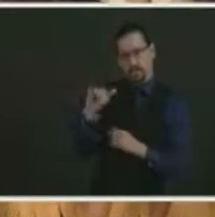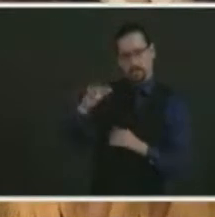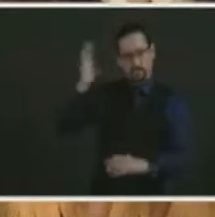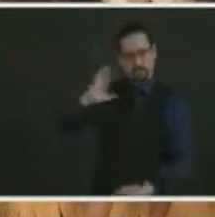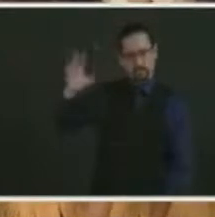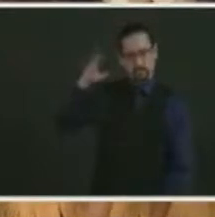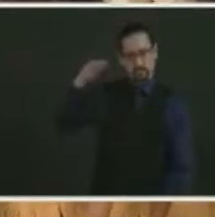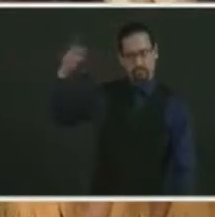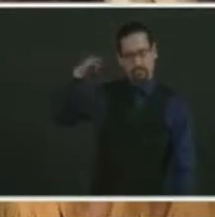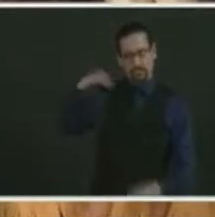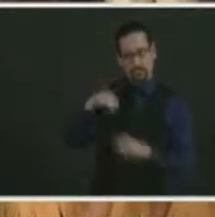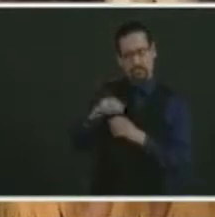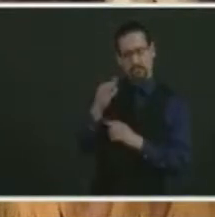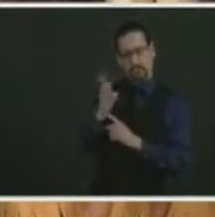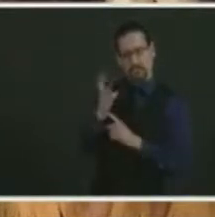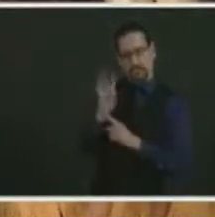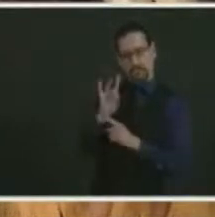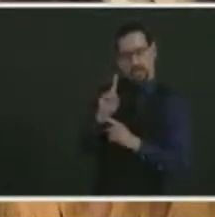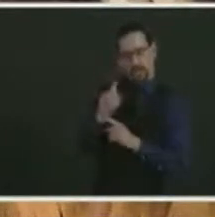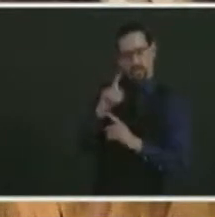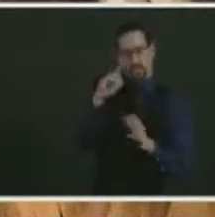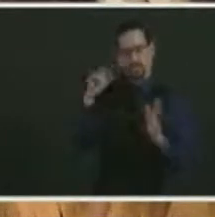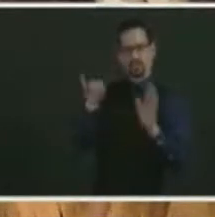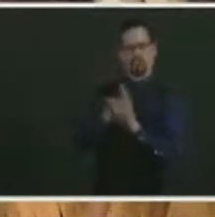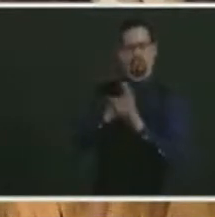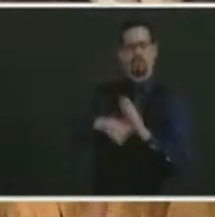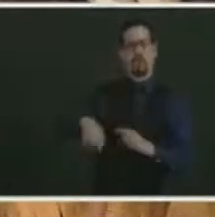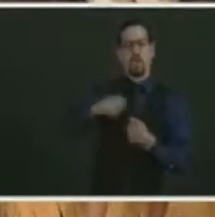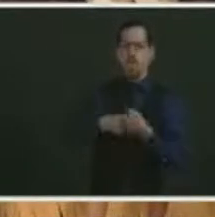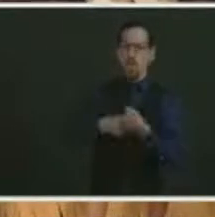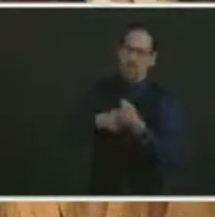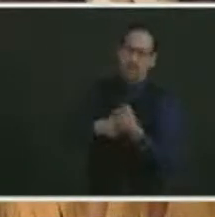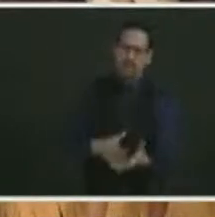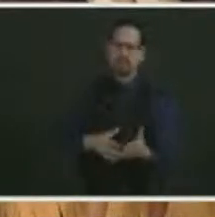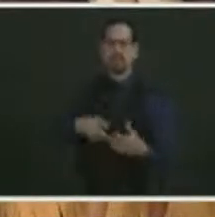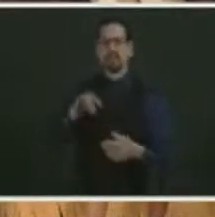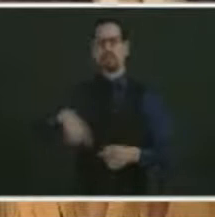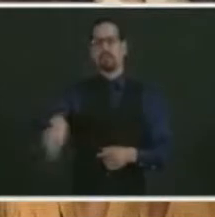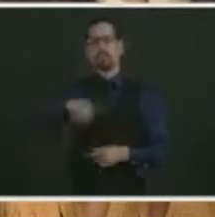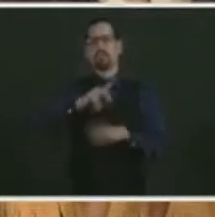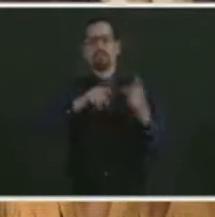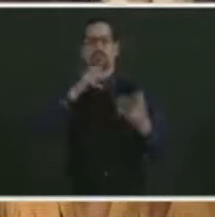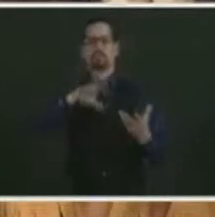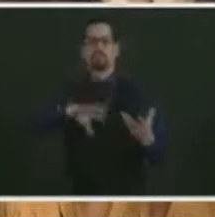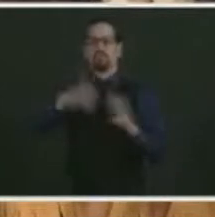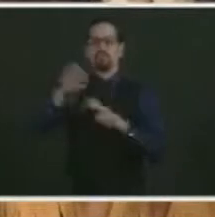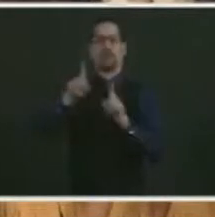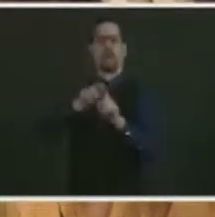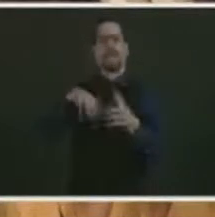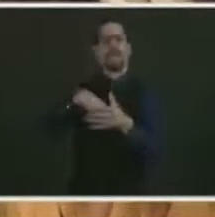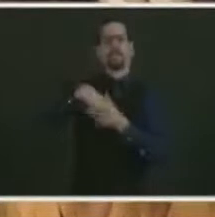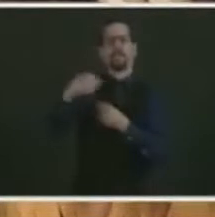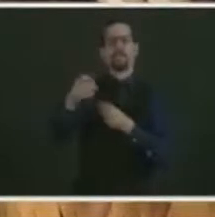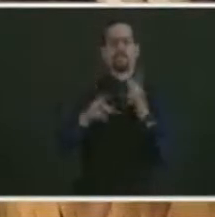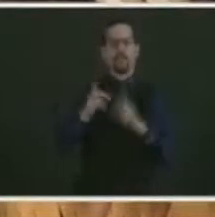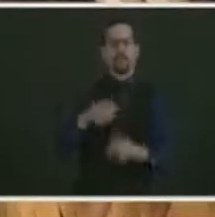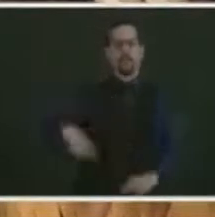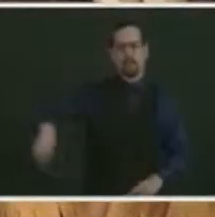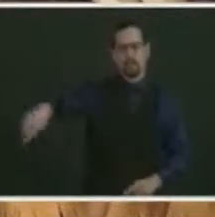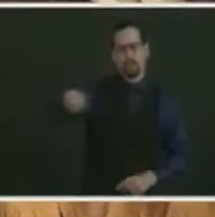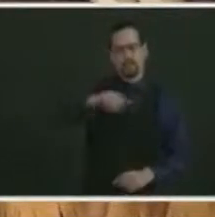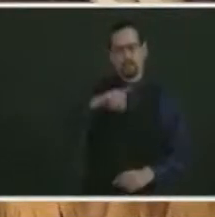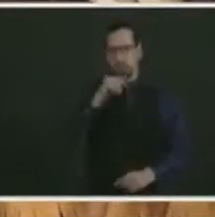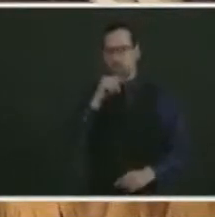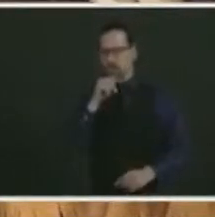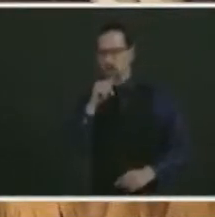in identifying the cause of these riots as outside agitators and coordinated attacks, when